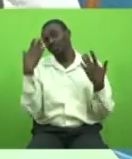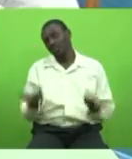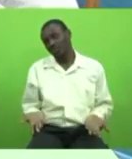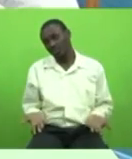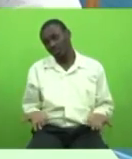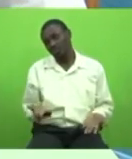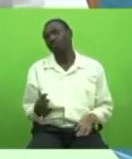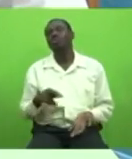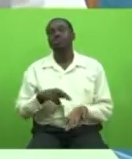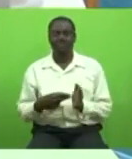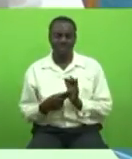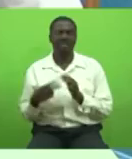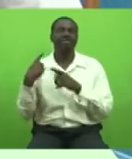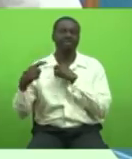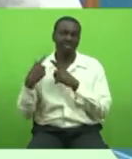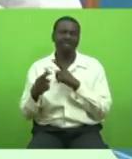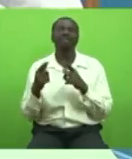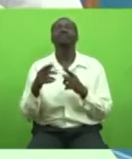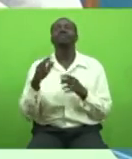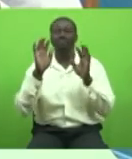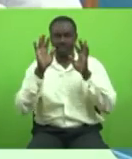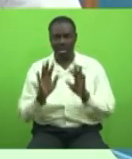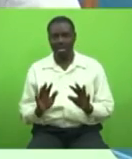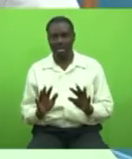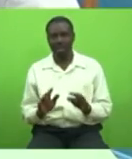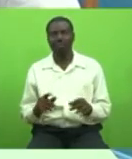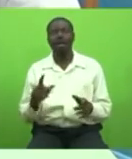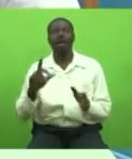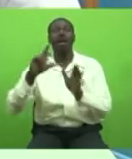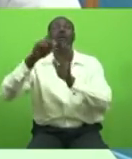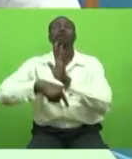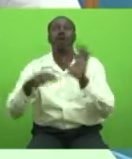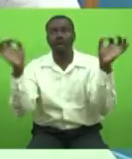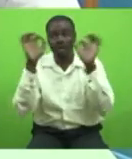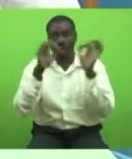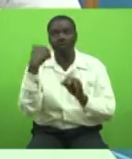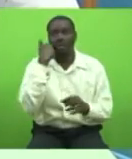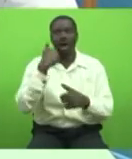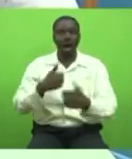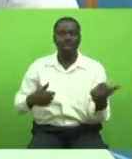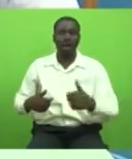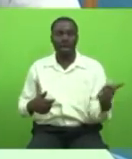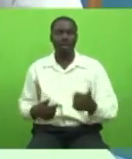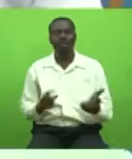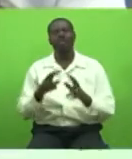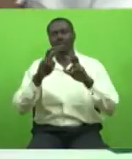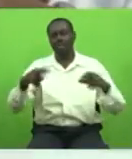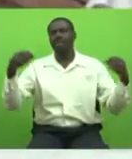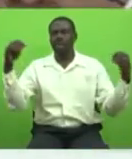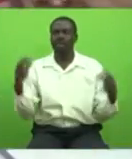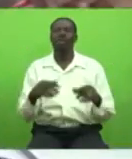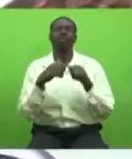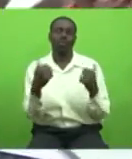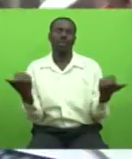whether you have injuries, but you'll notice them later. So we'll do a head-to-toe examination, and after the examination we will collect the